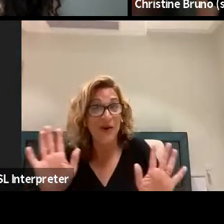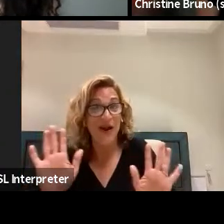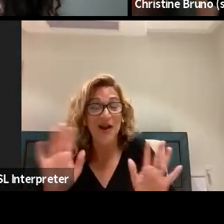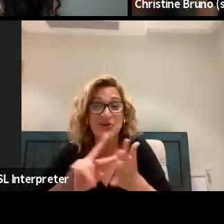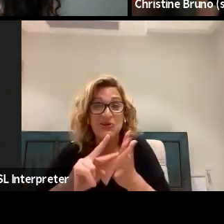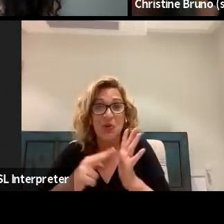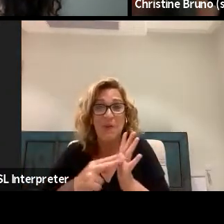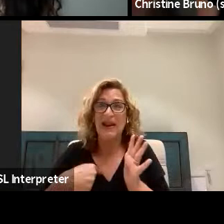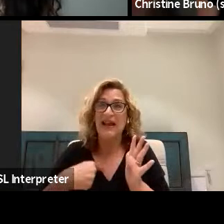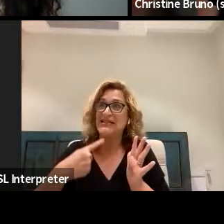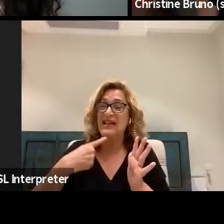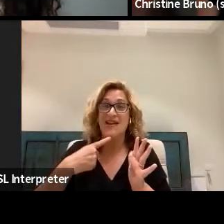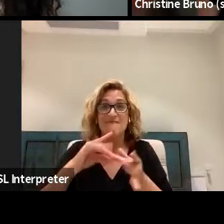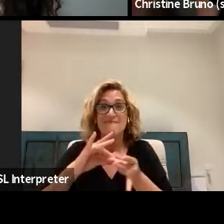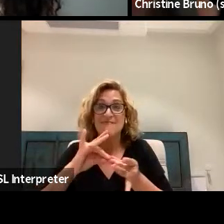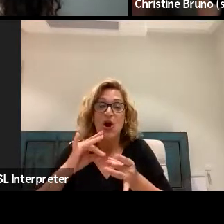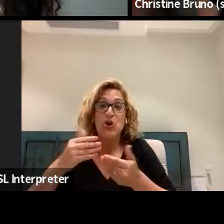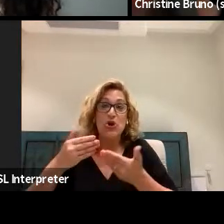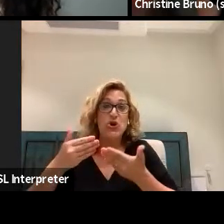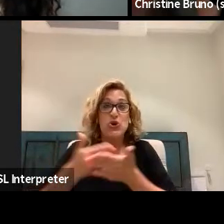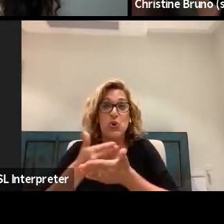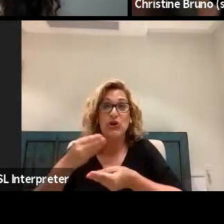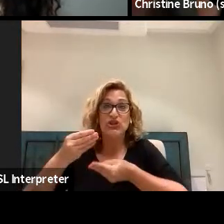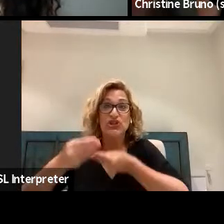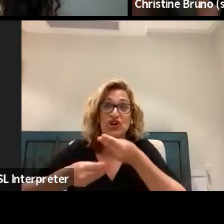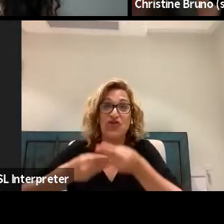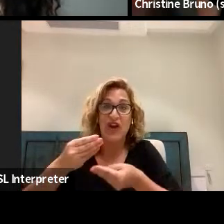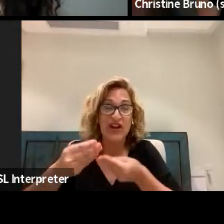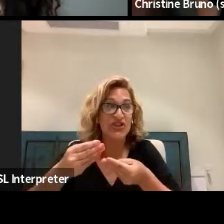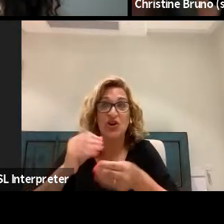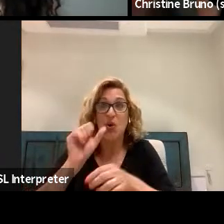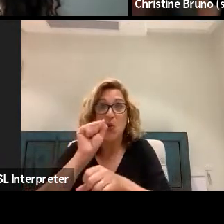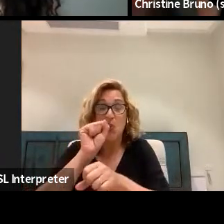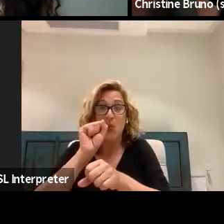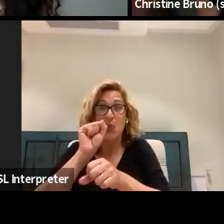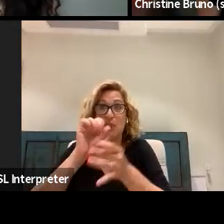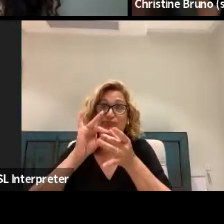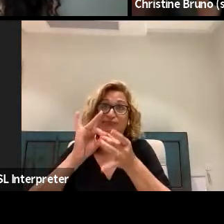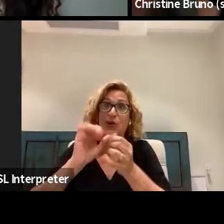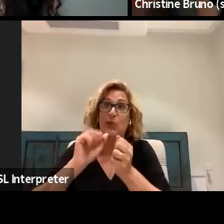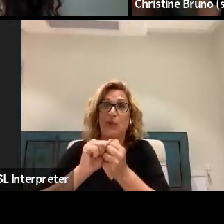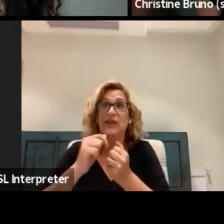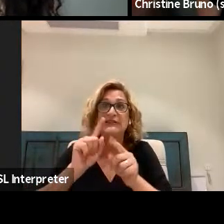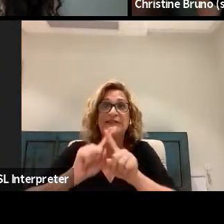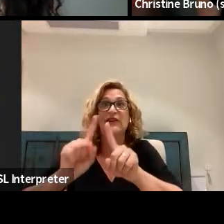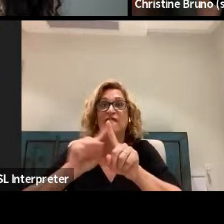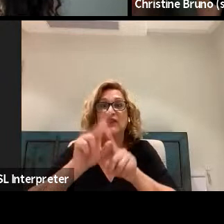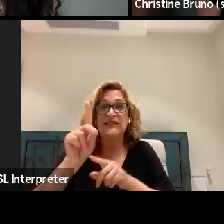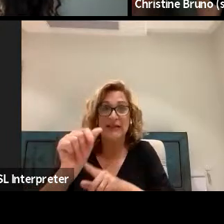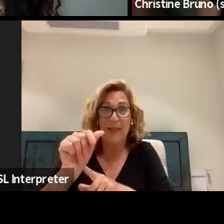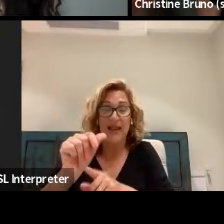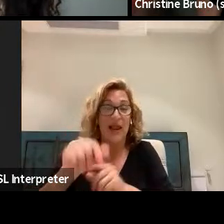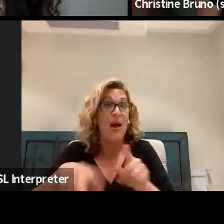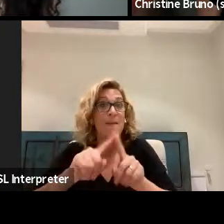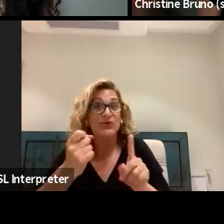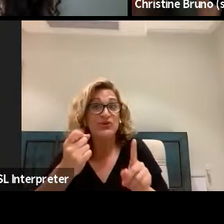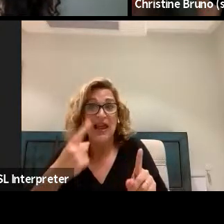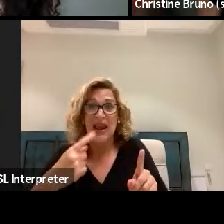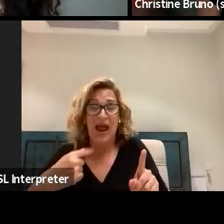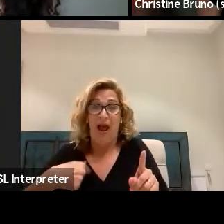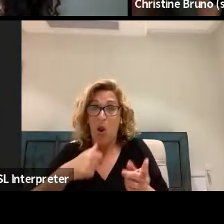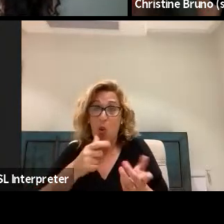new generations, people right across with different abilities, et cetera, right? It's not like wake up and say, I'm the problem.